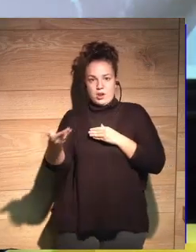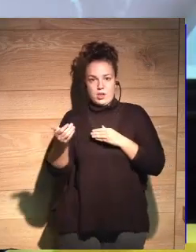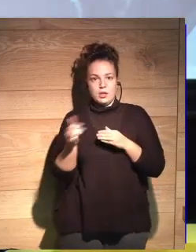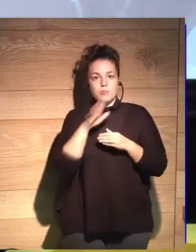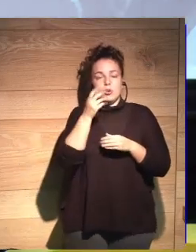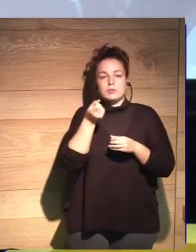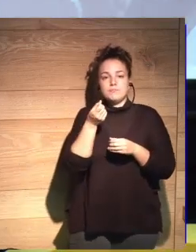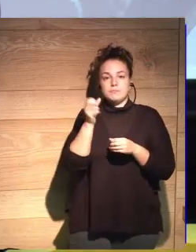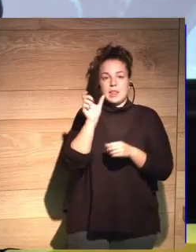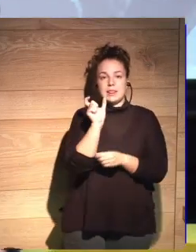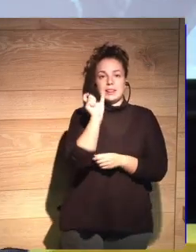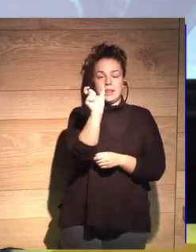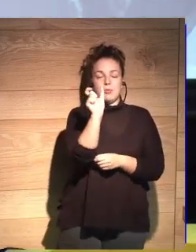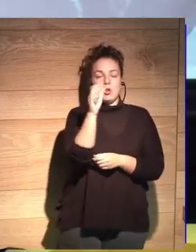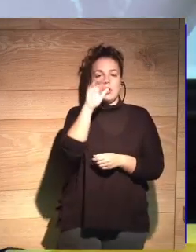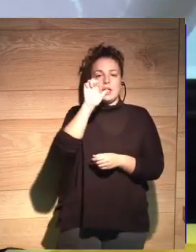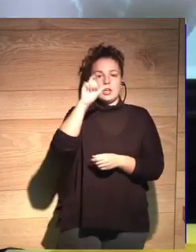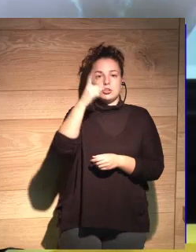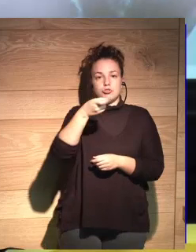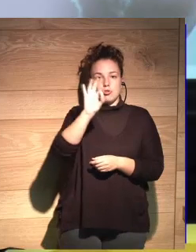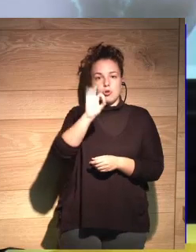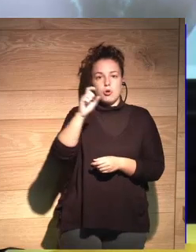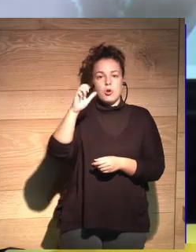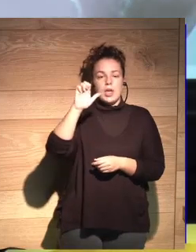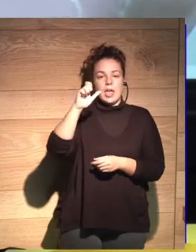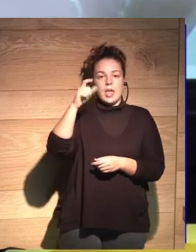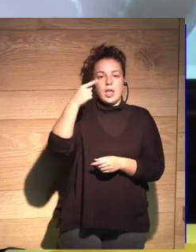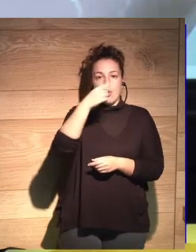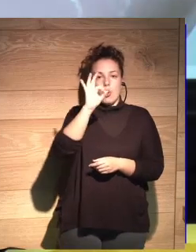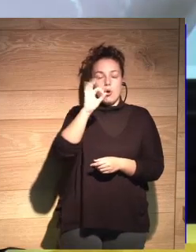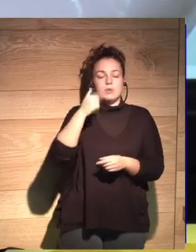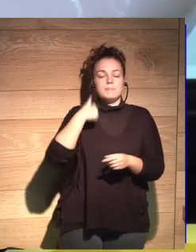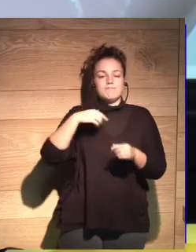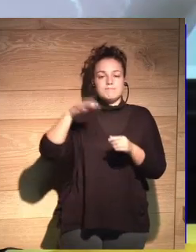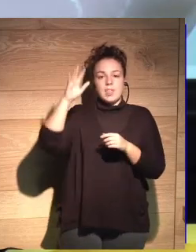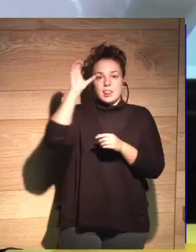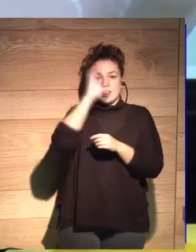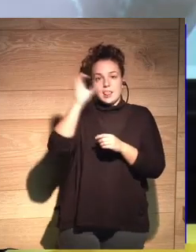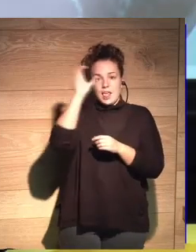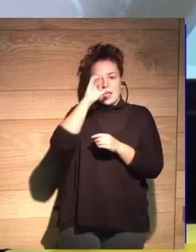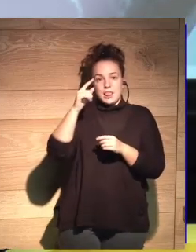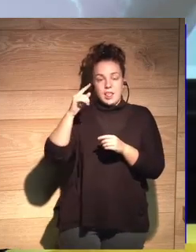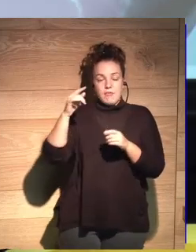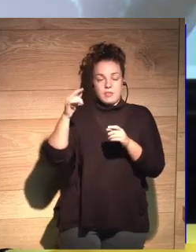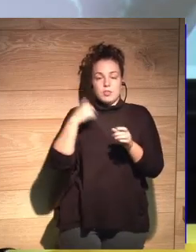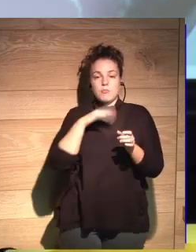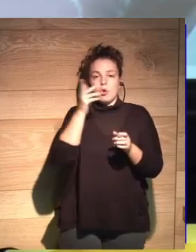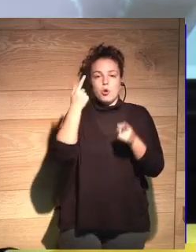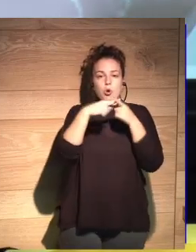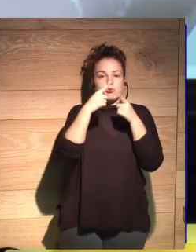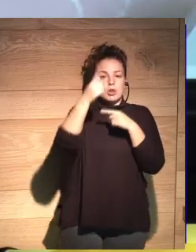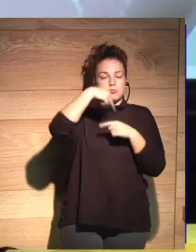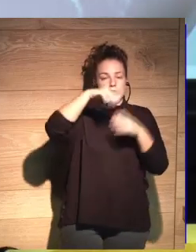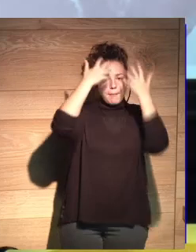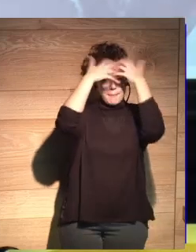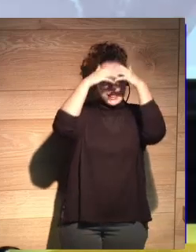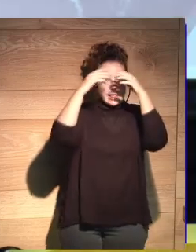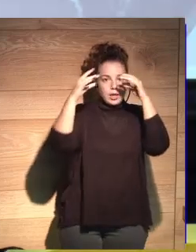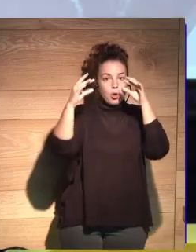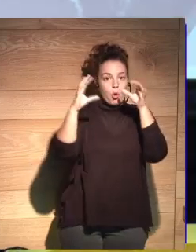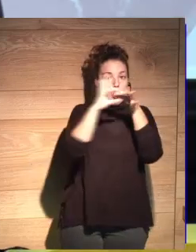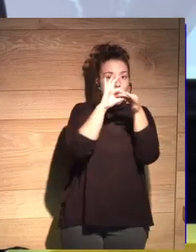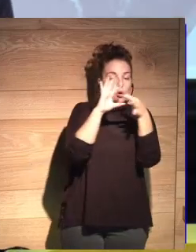Permutation City, where he's talking about things that you connect to your mind and to extend it. But it's been used even outside science fiction